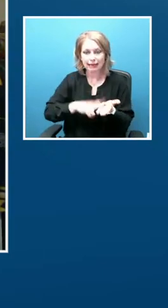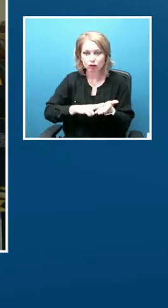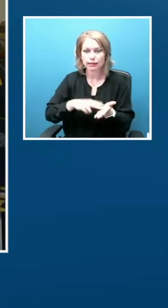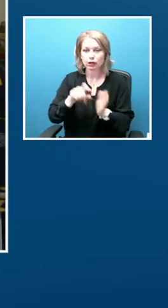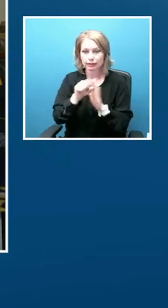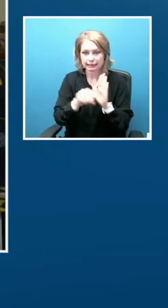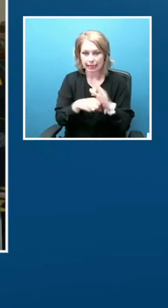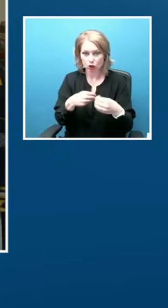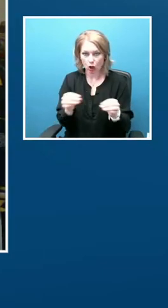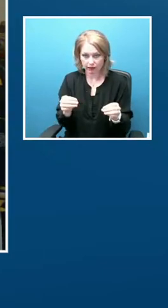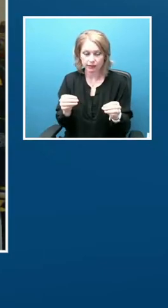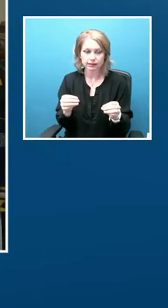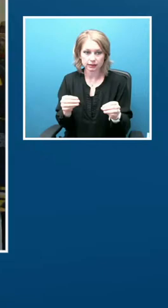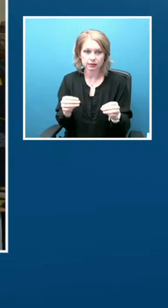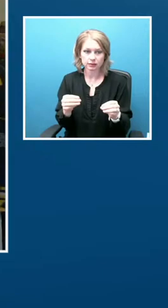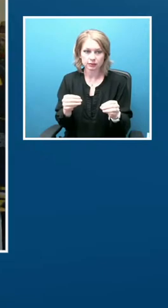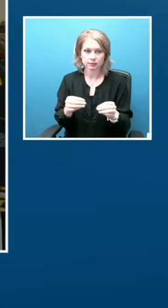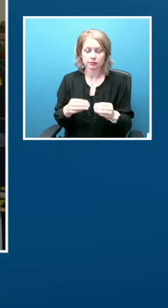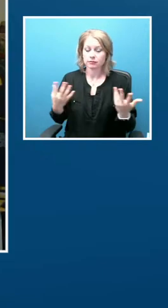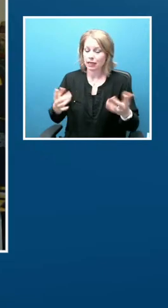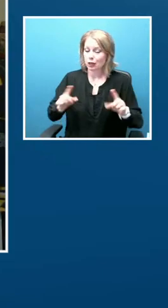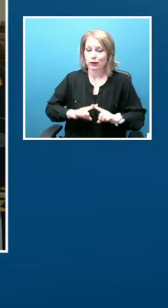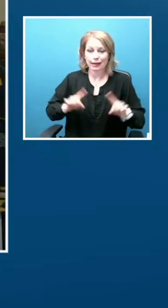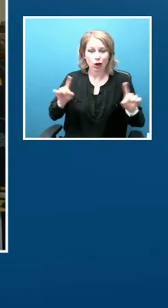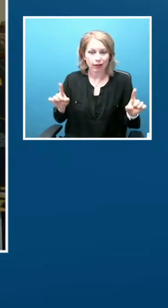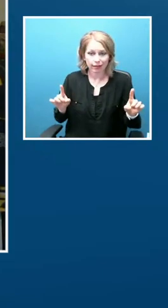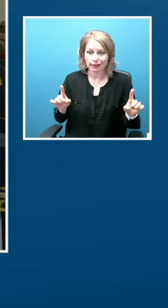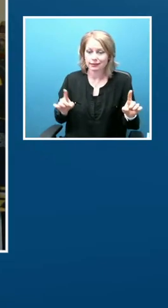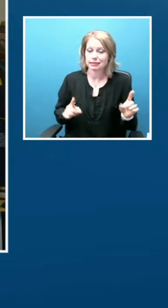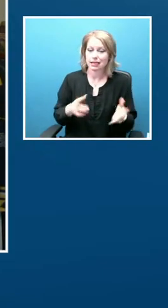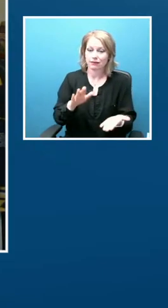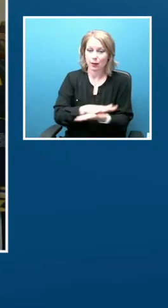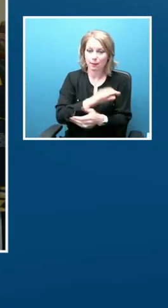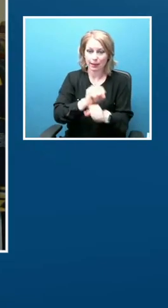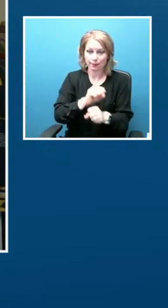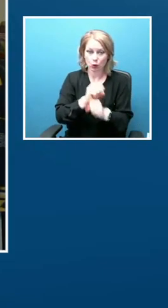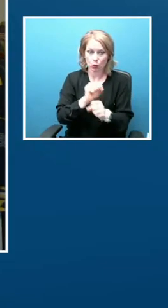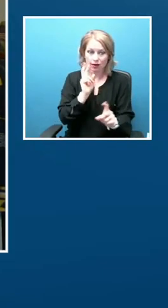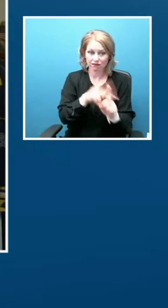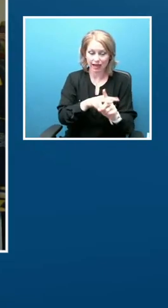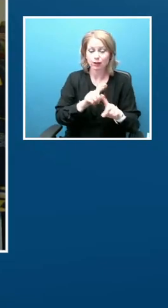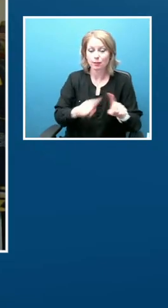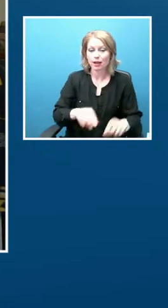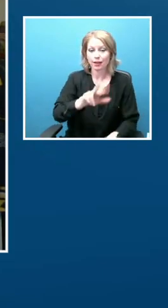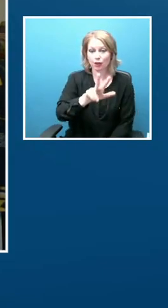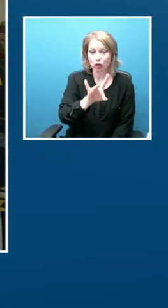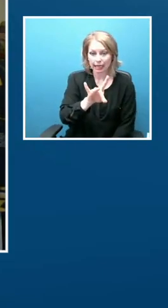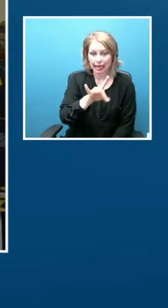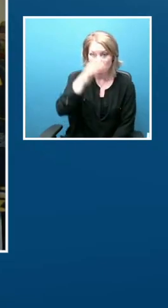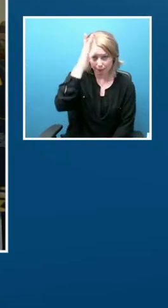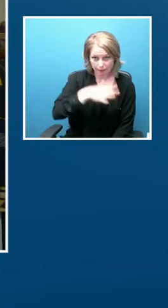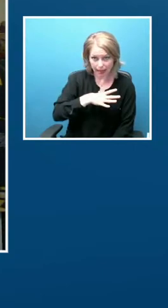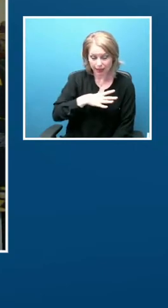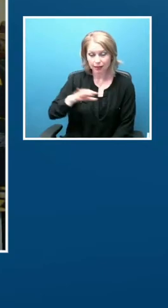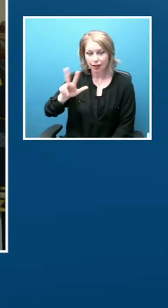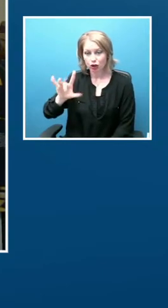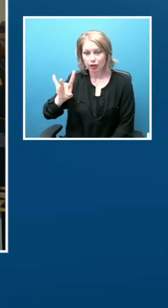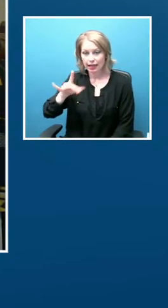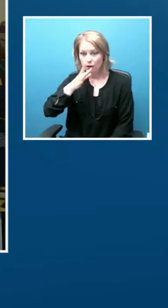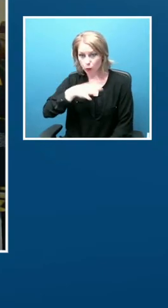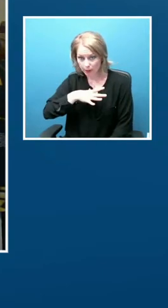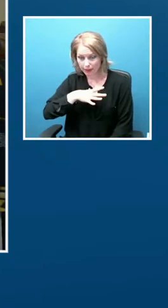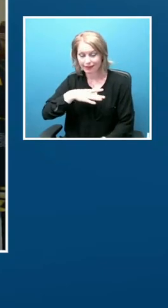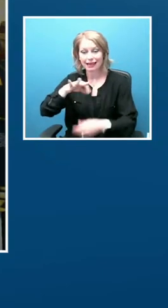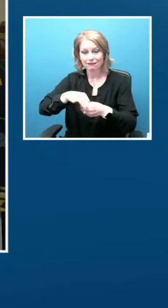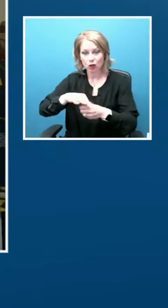election. Regardless of the paperwork that was filed, the 38 men and the 38 women who voted on June